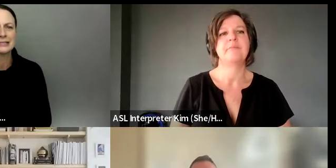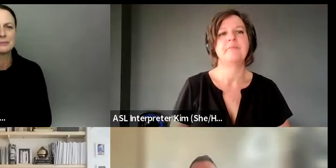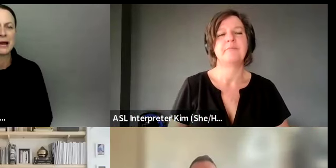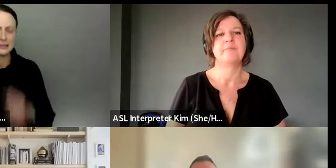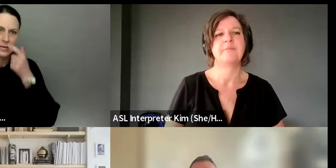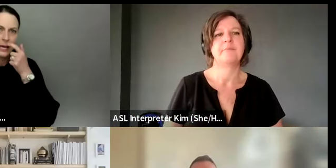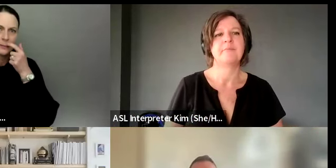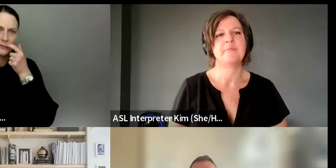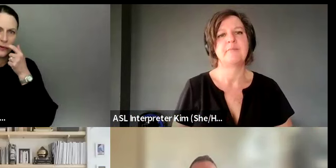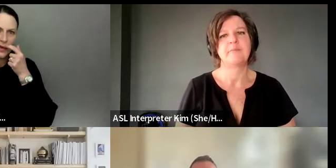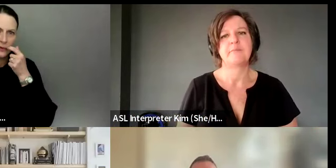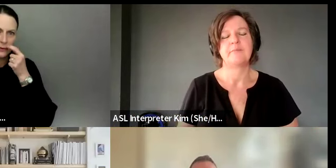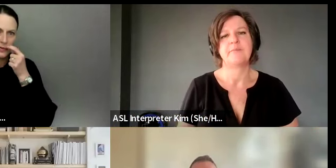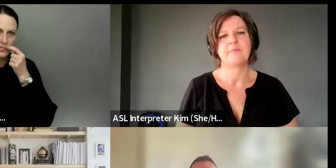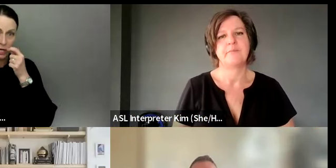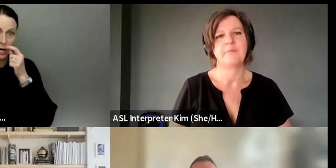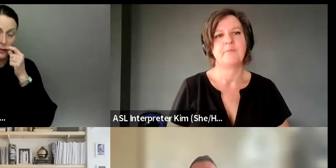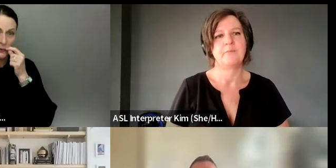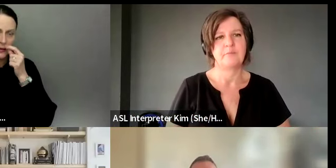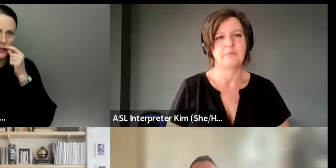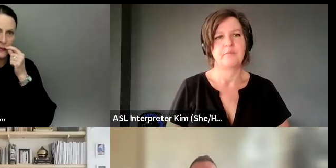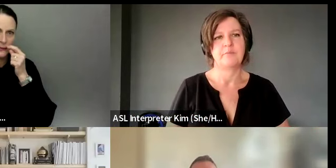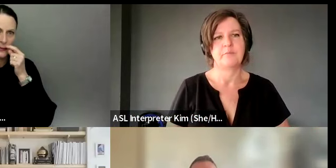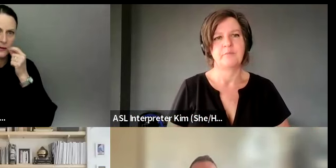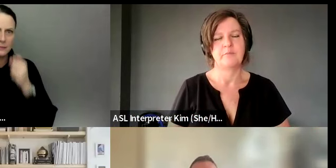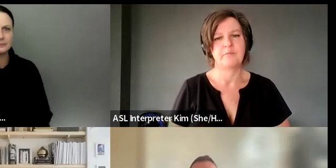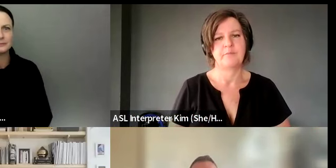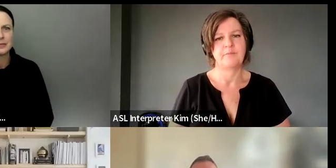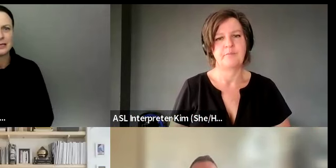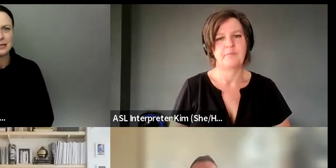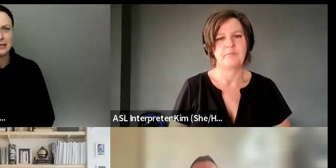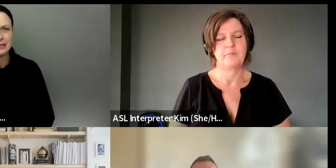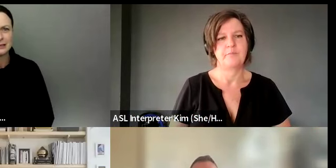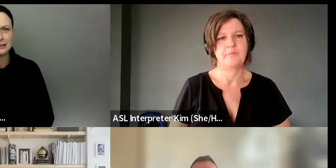I guess Paris, before that we were in Chicago, and